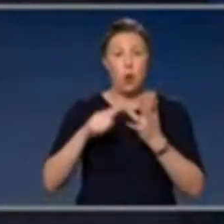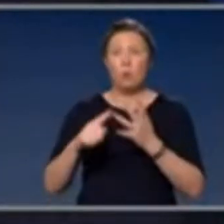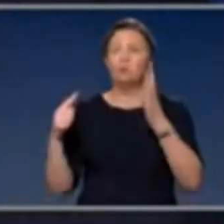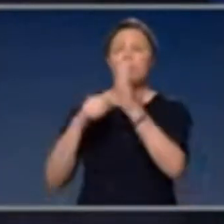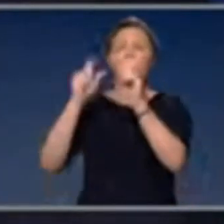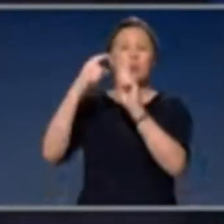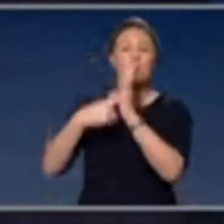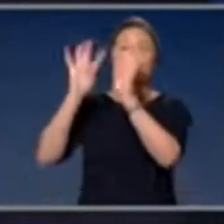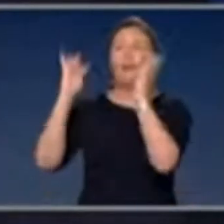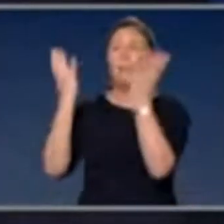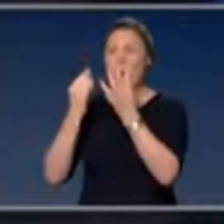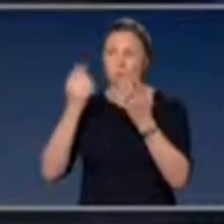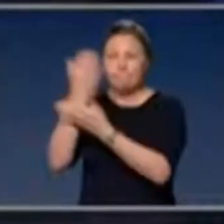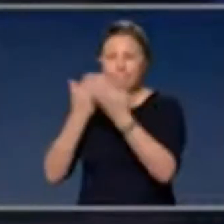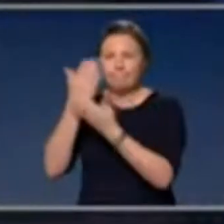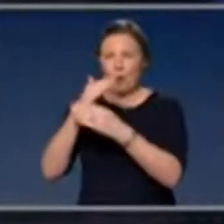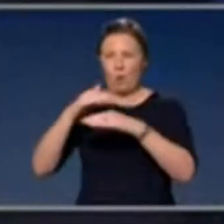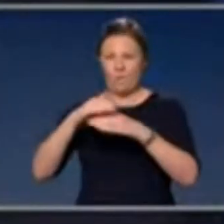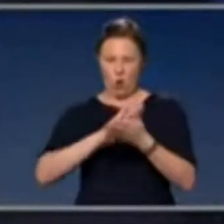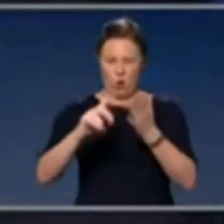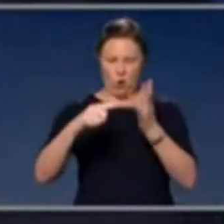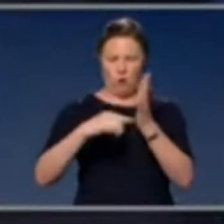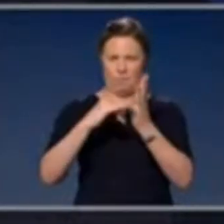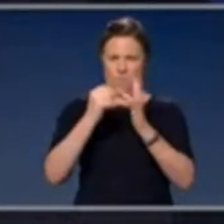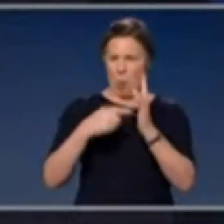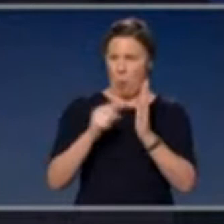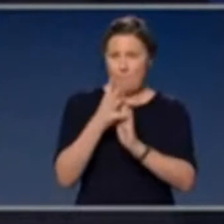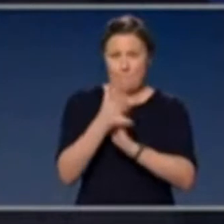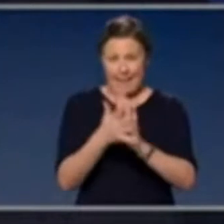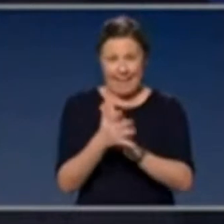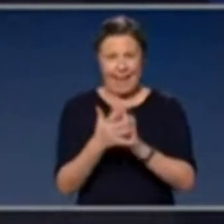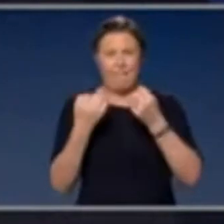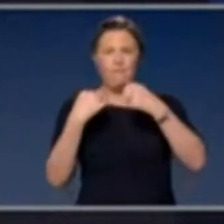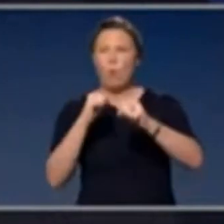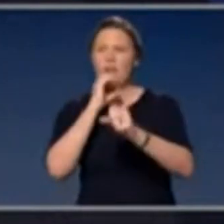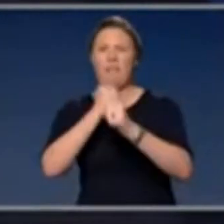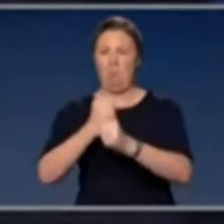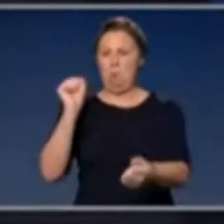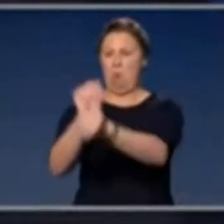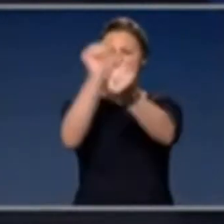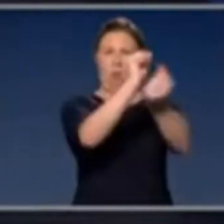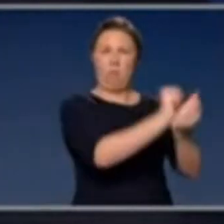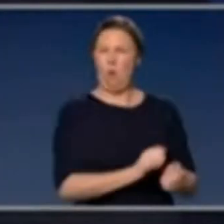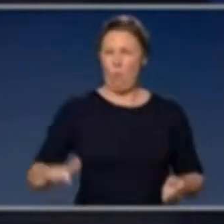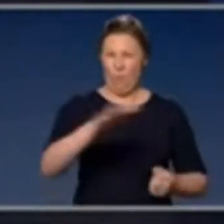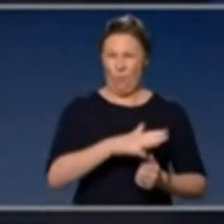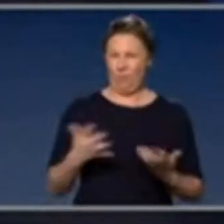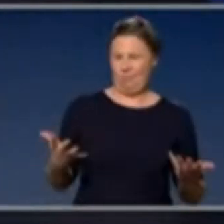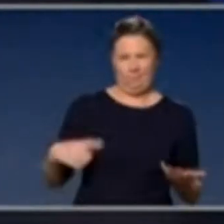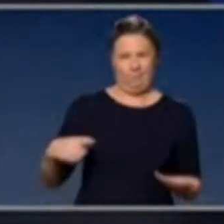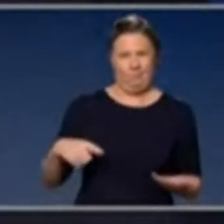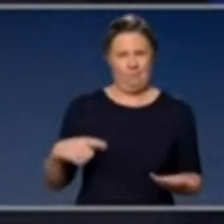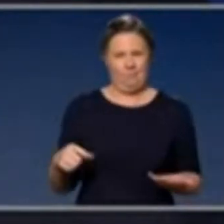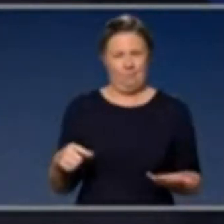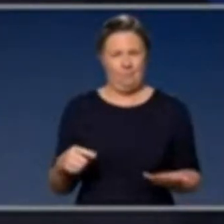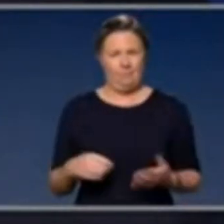of a hotspot. It really is about movement restrictions from one jurisdiction where there are cases to another where there are less,